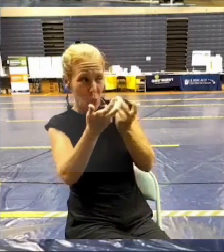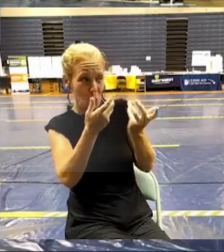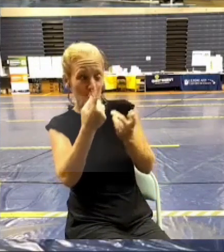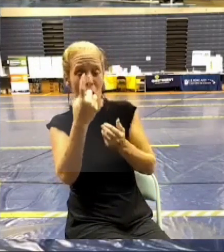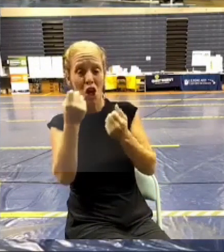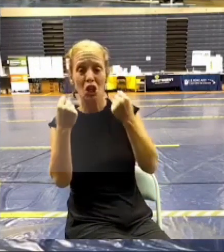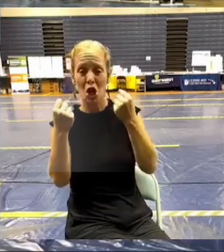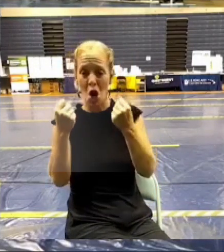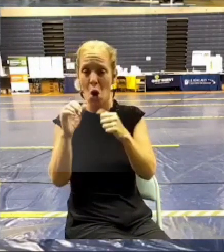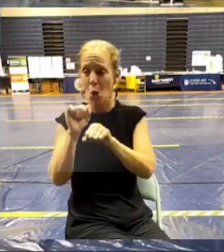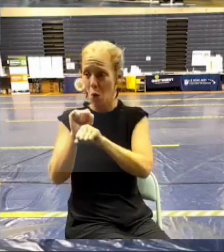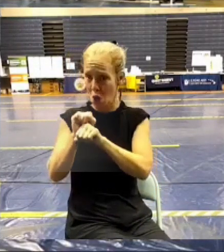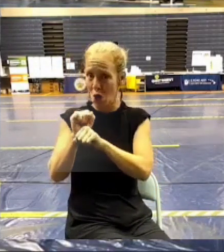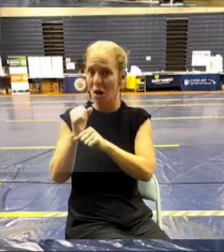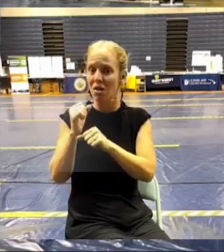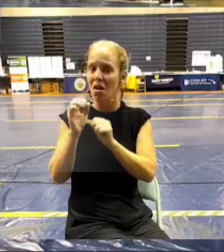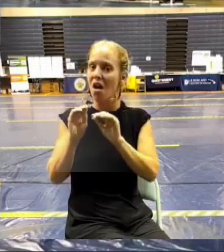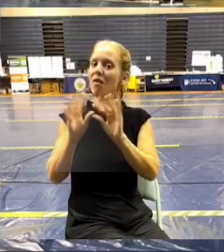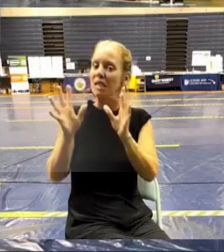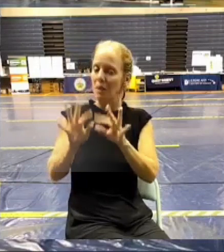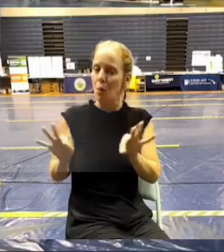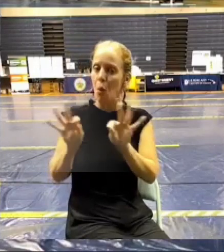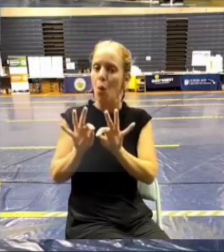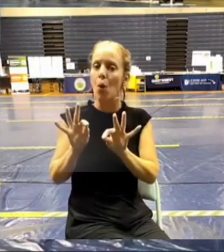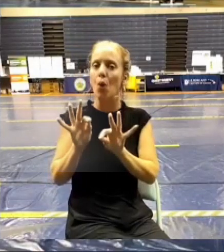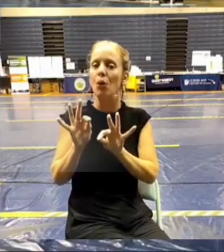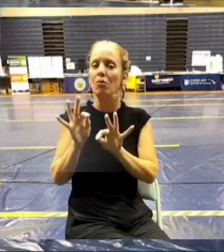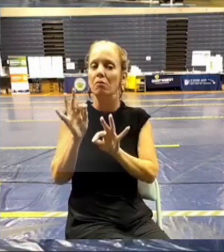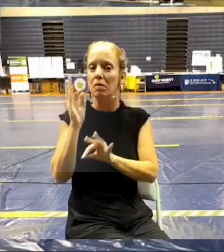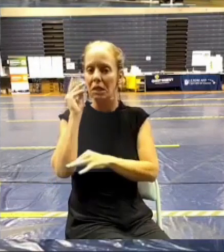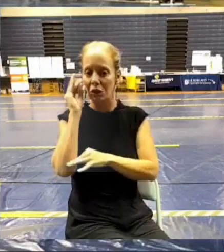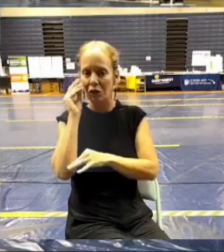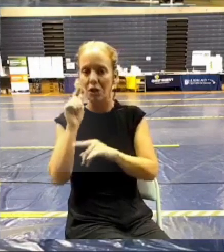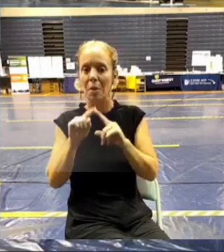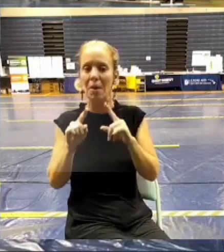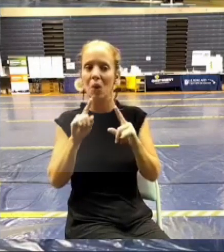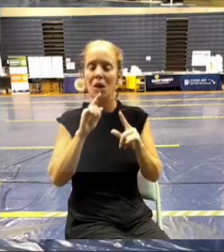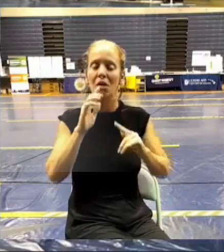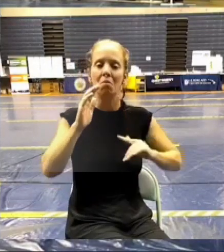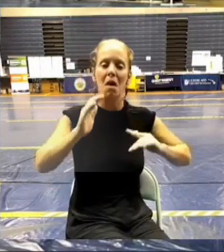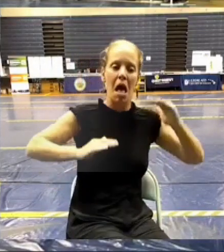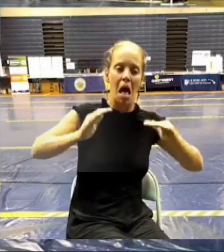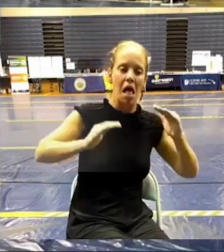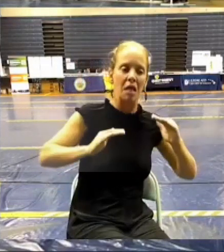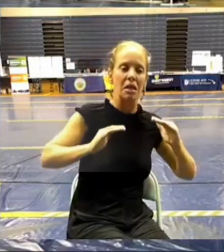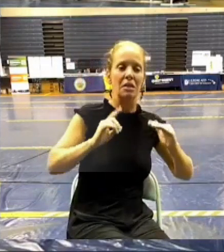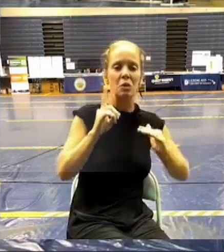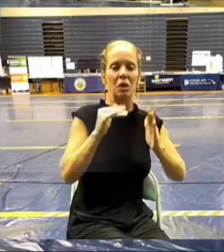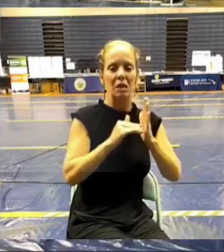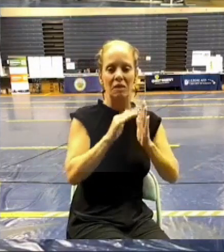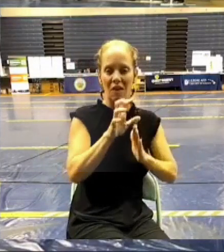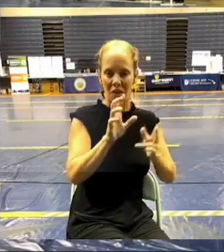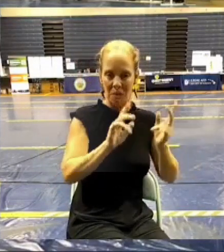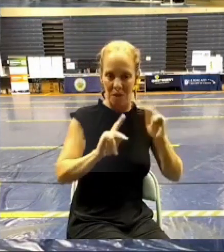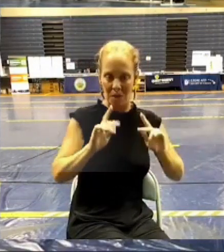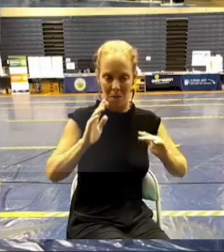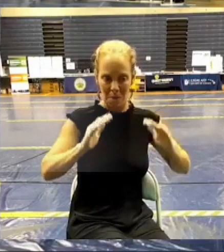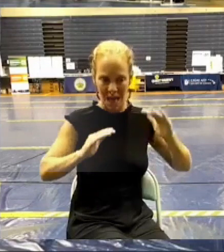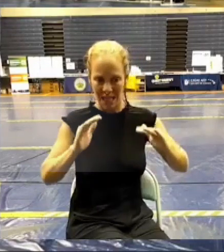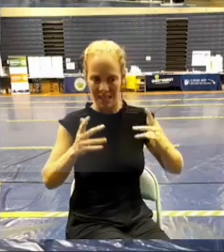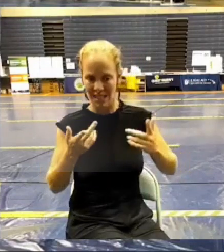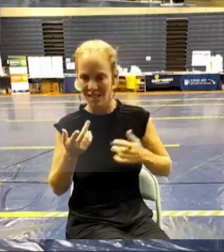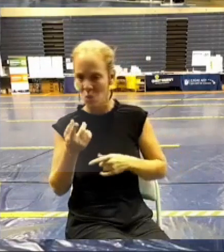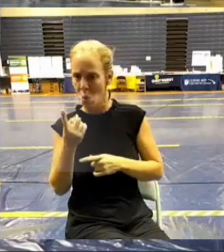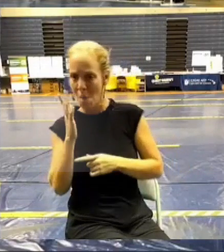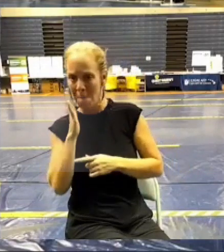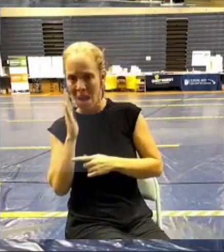one car and work, obviously plays into that. But we're having to balance 1,500 people in